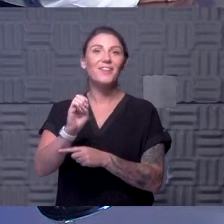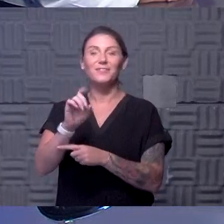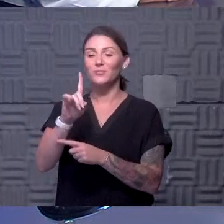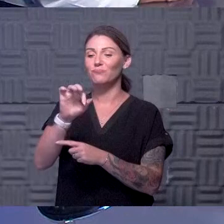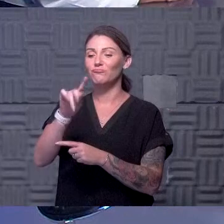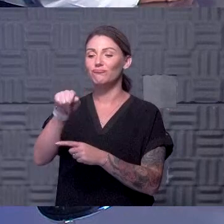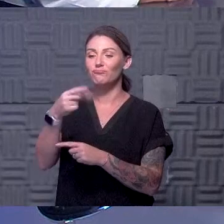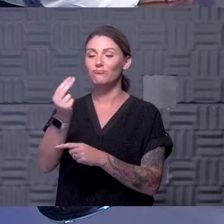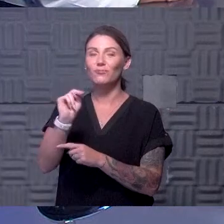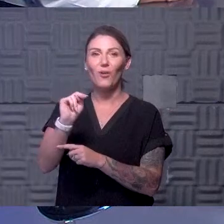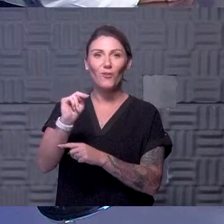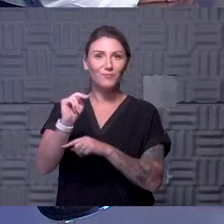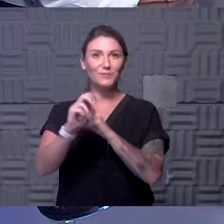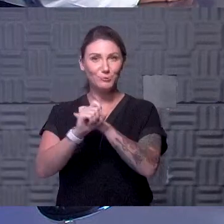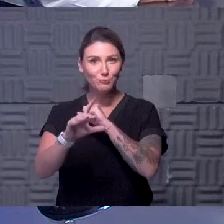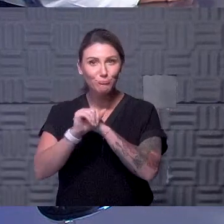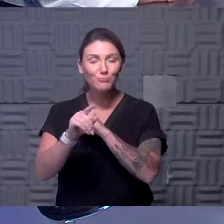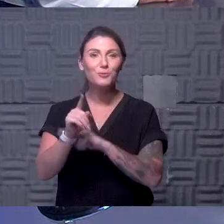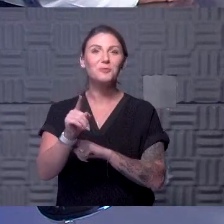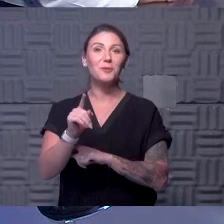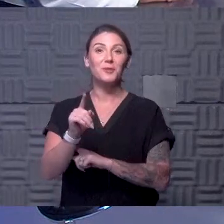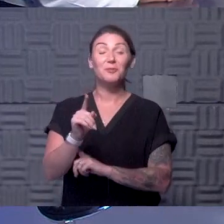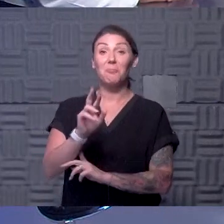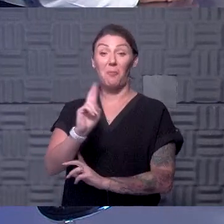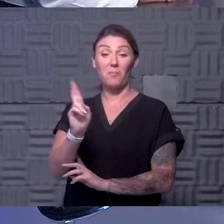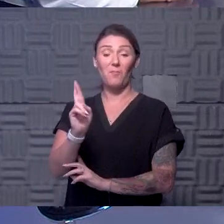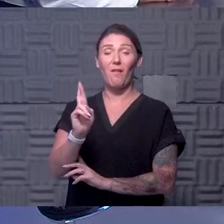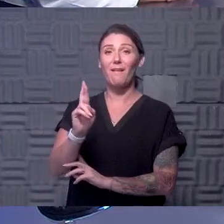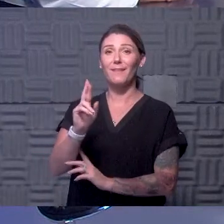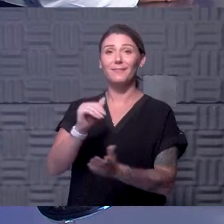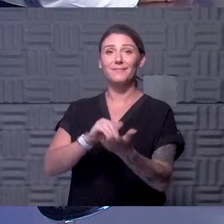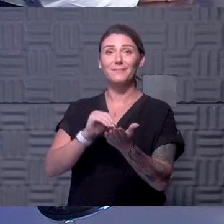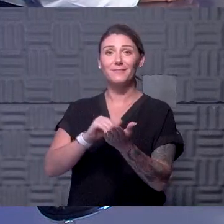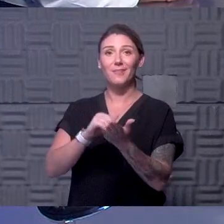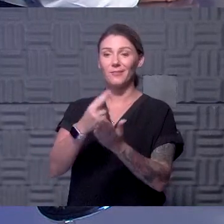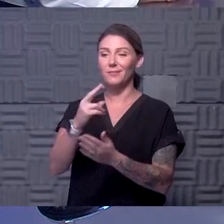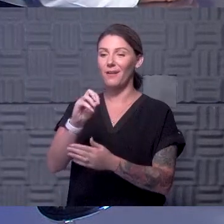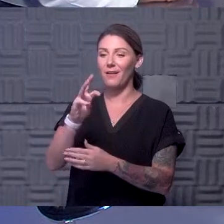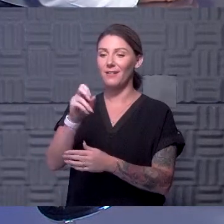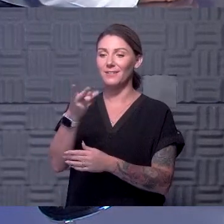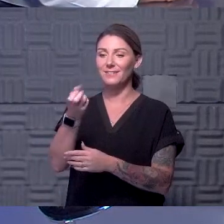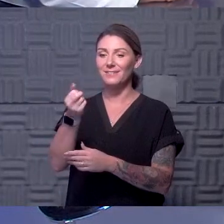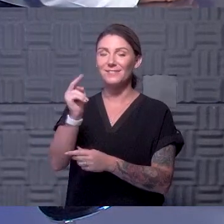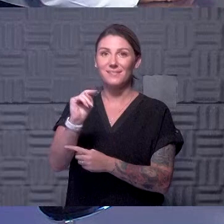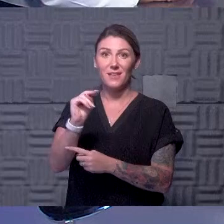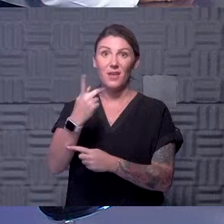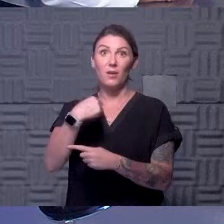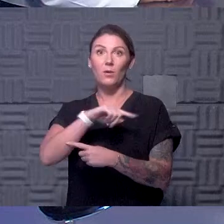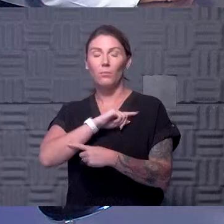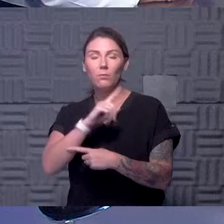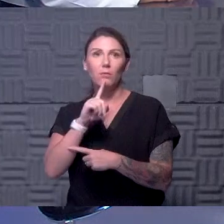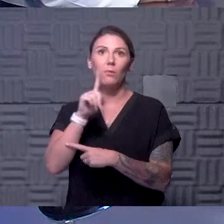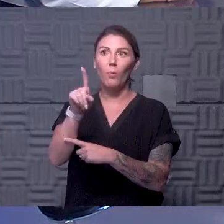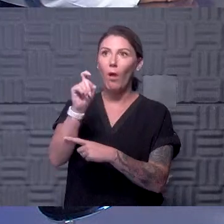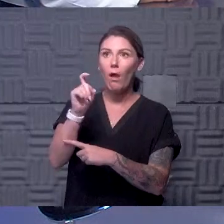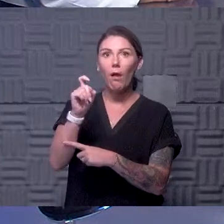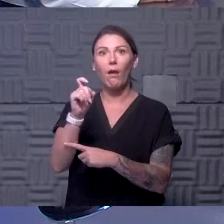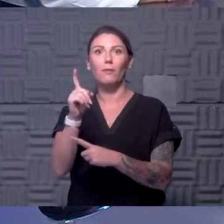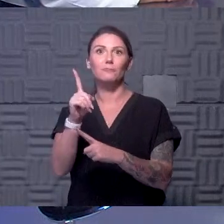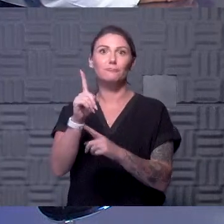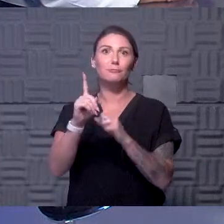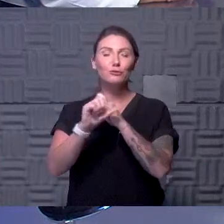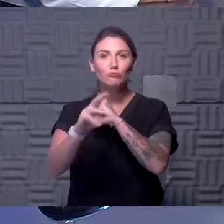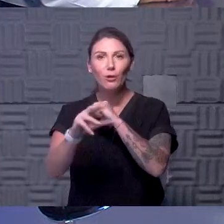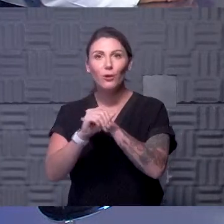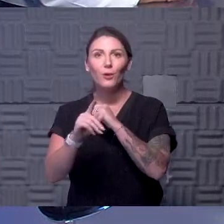back again. We're on our 100th and something show. We'll be delighted when the show ends because it means coronavirus has been taken care of. That's right. But in the